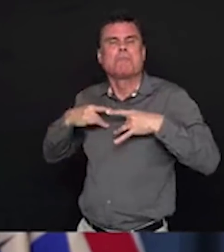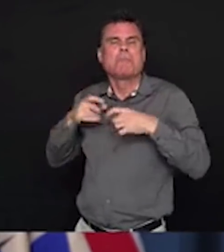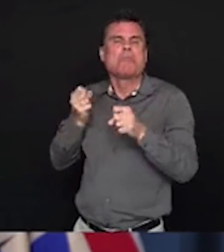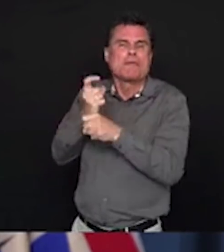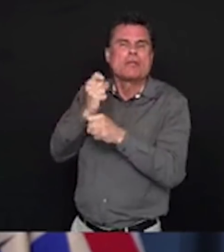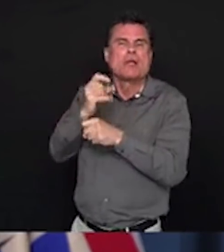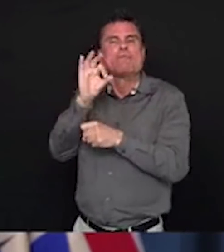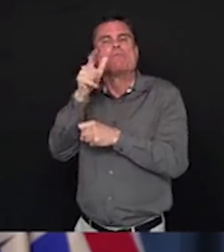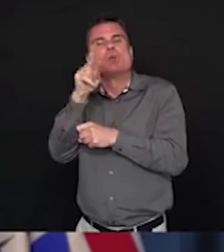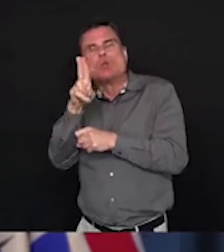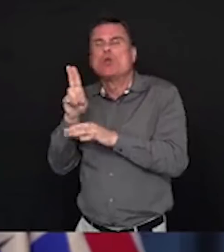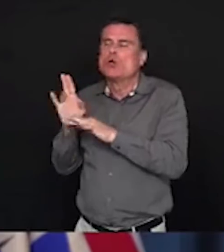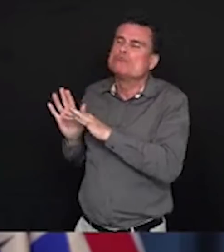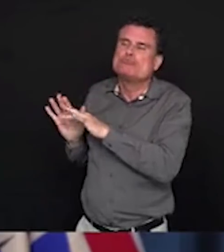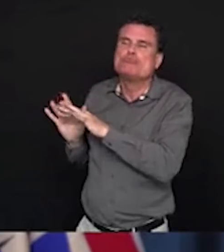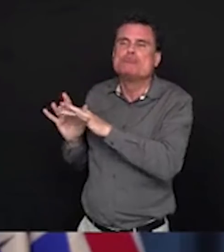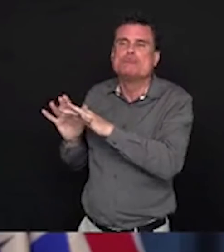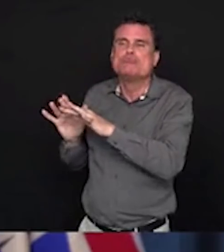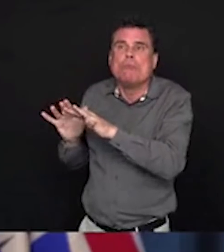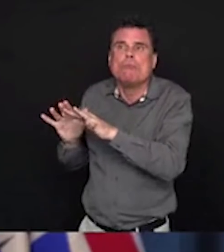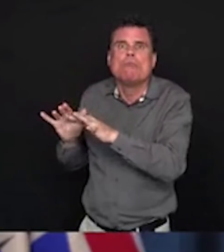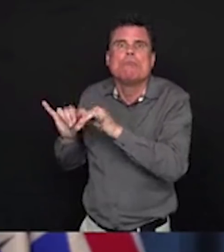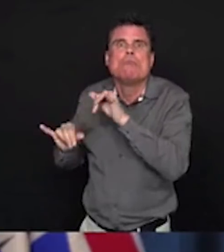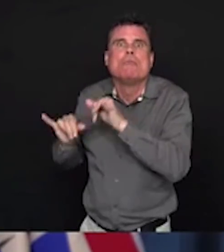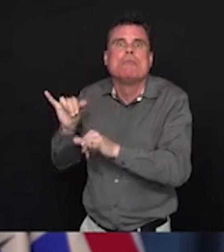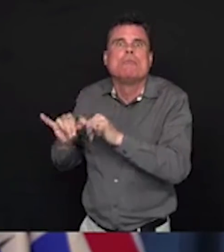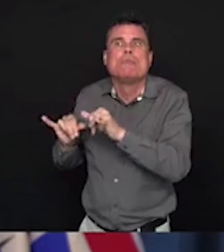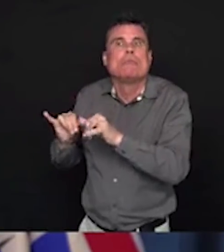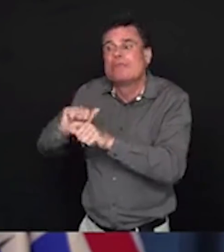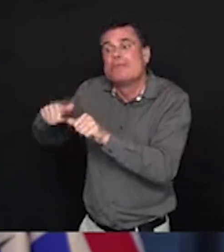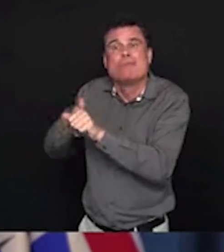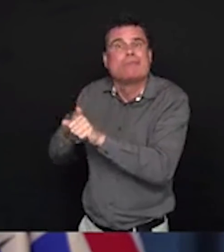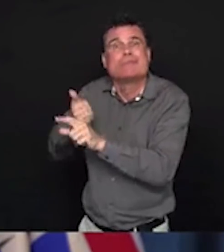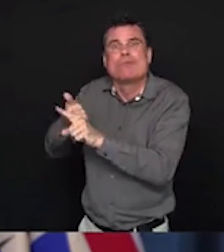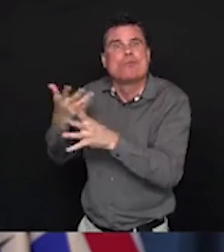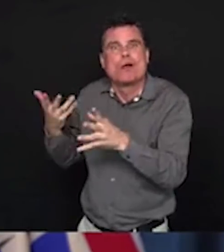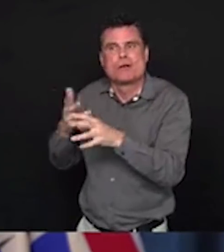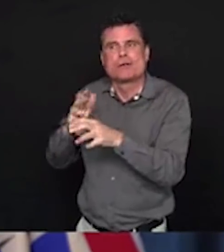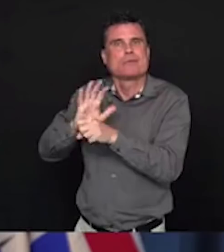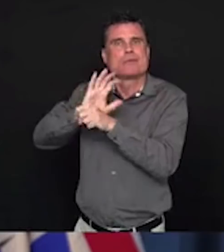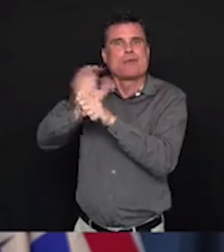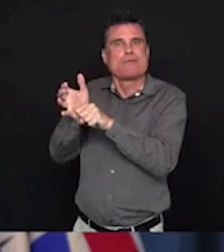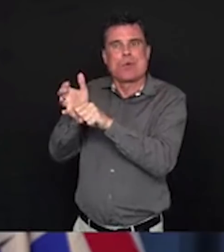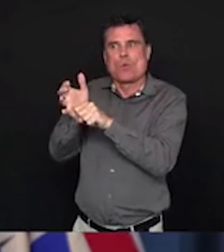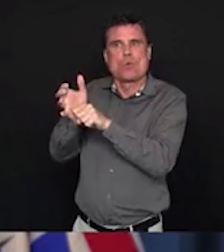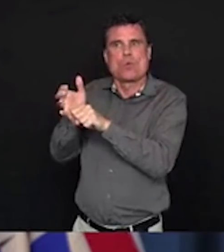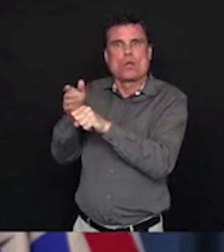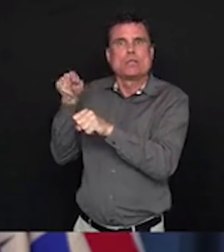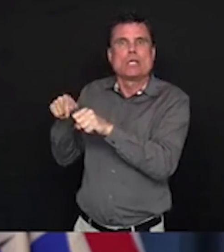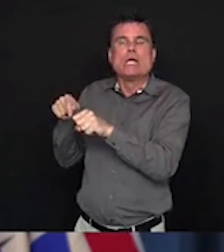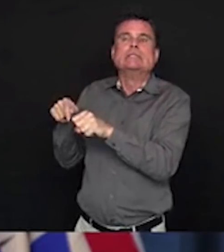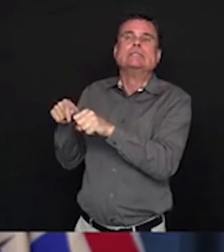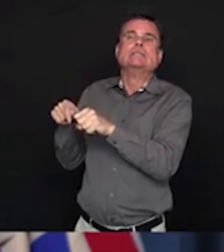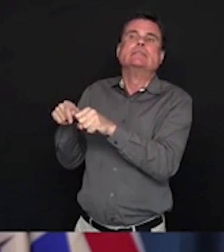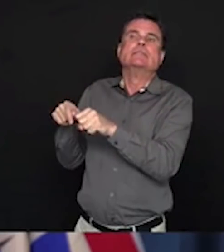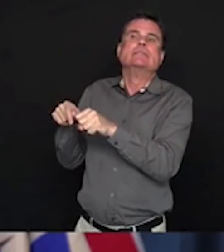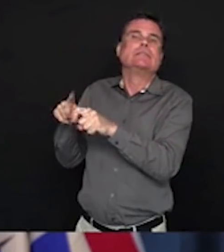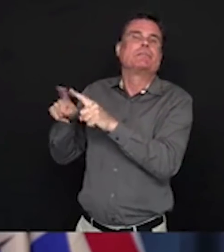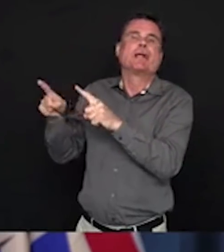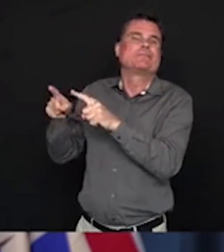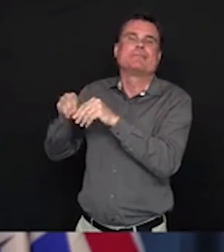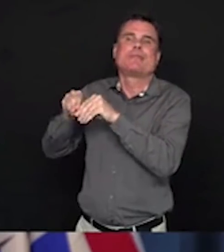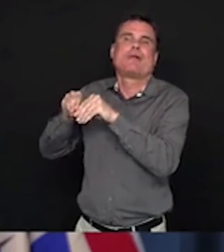play catch-up with this virus when you don't detect an outbreak early. And we have that same example